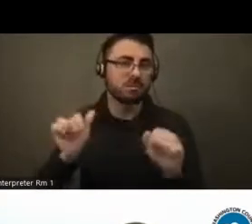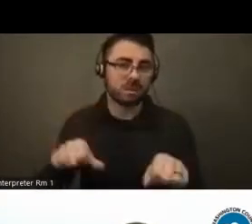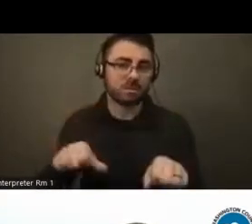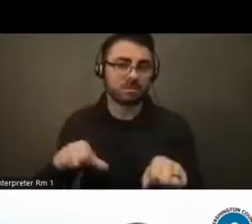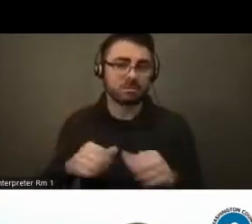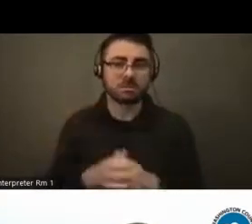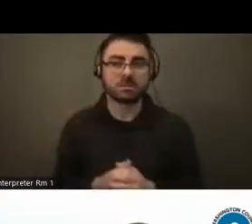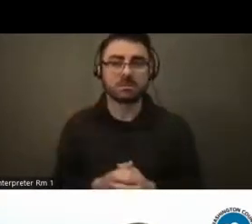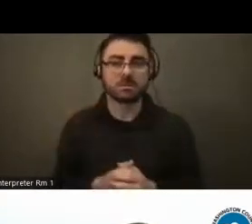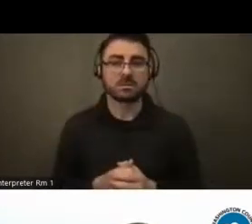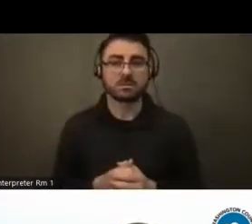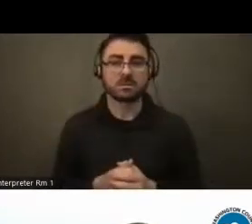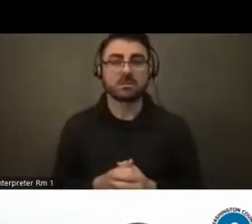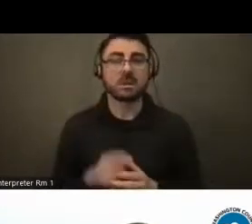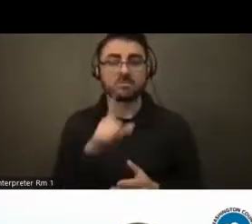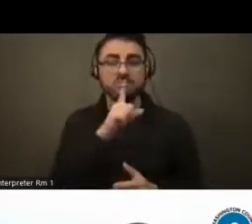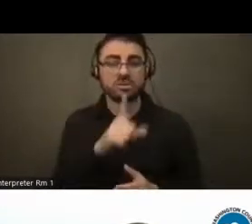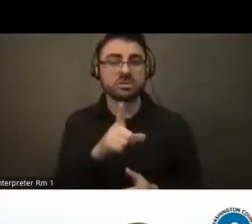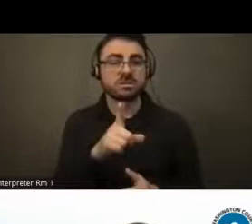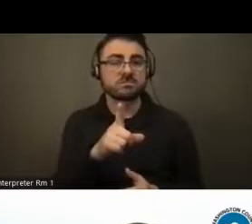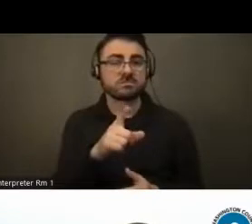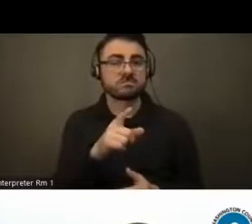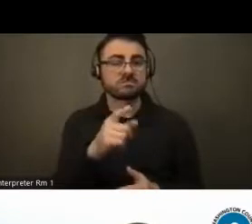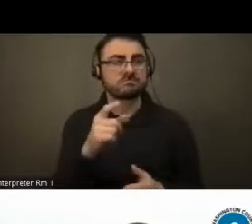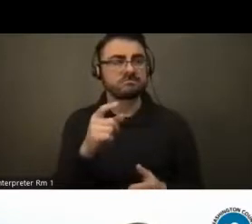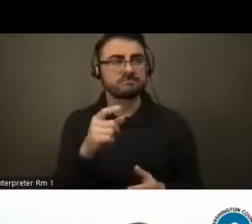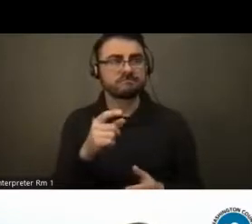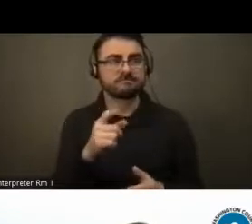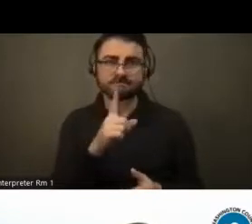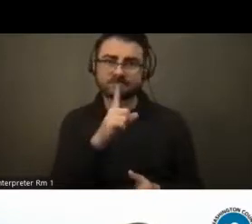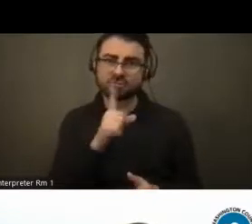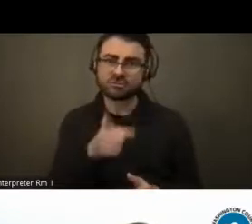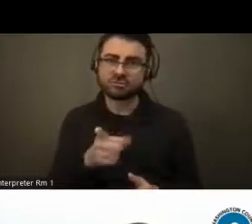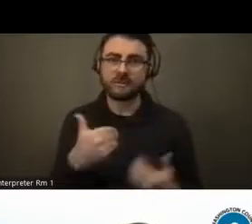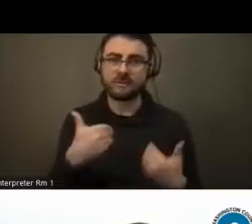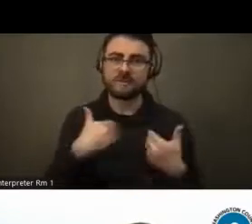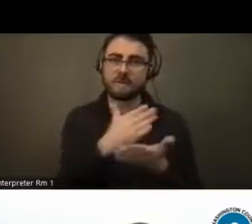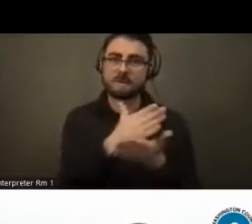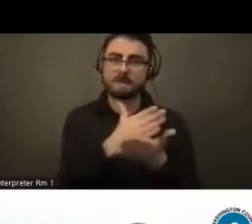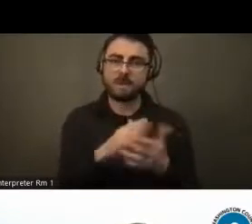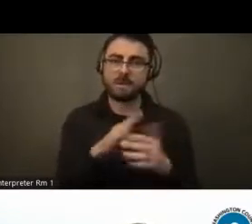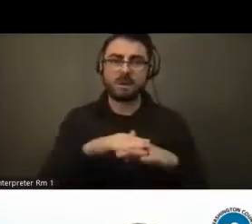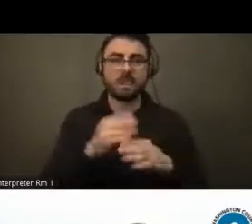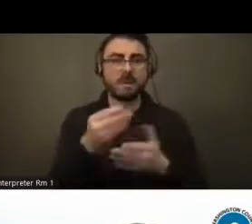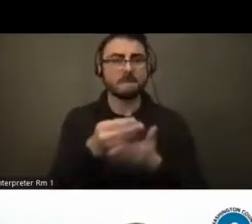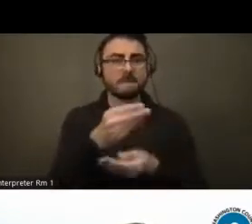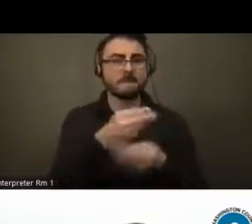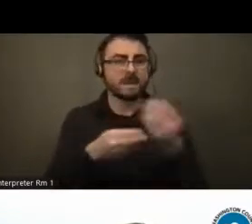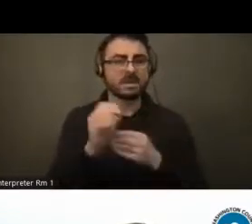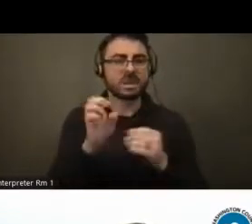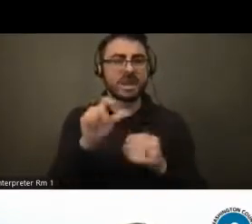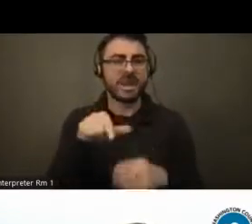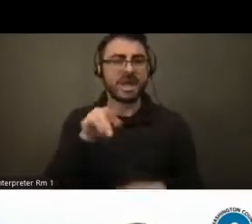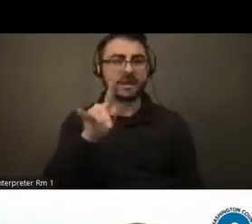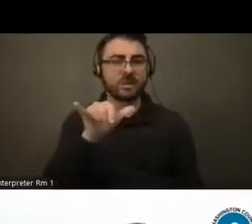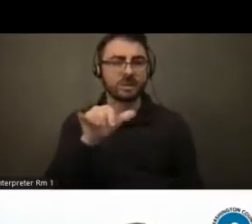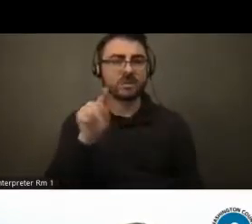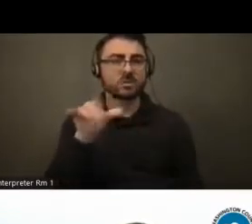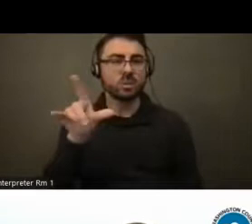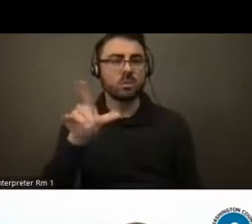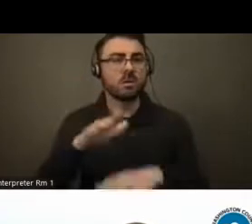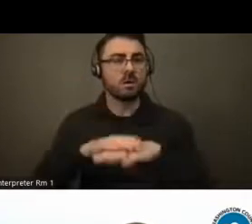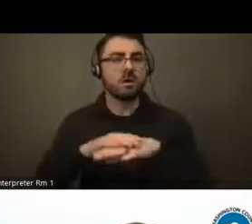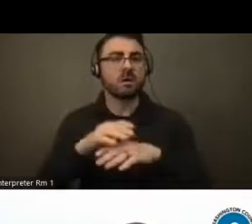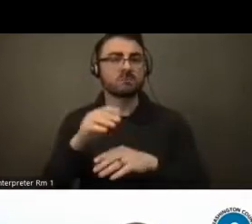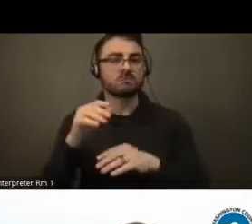say, I'm pretty certain that there is a section on the budget equity tool on the county's website, and